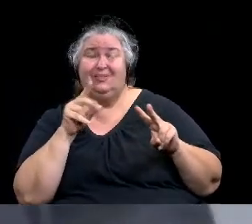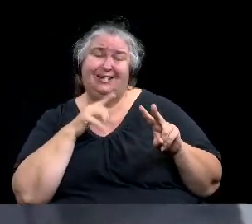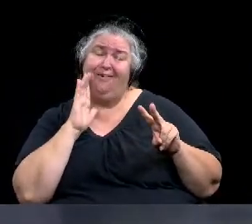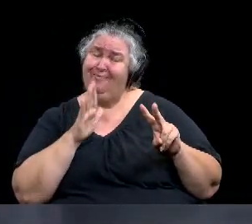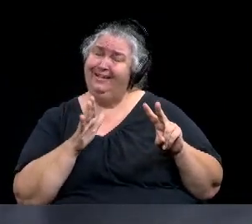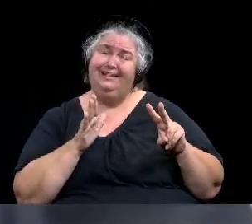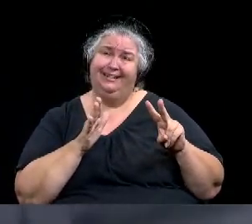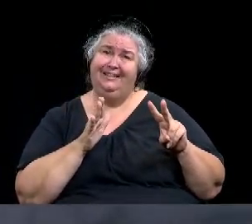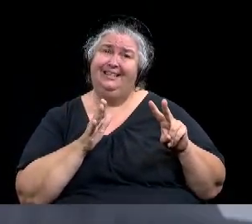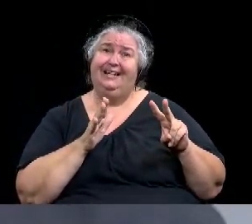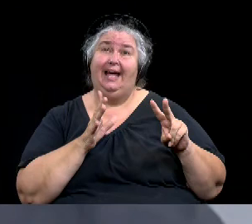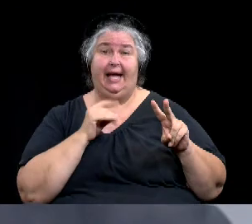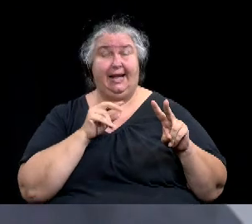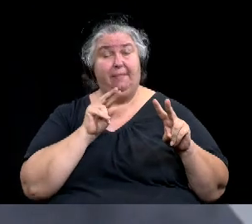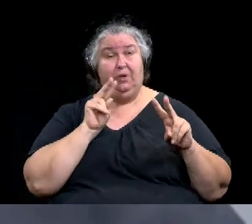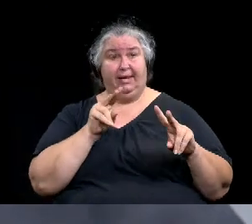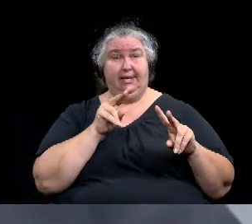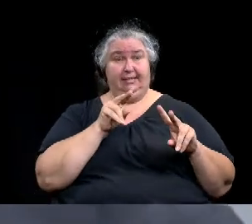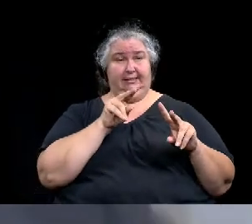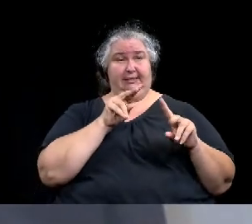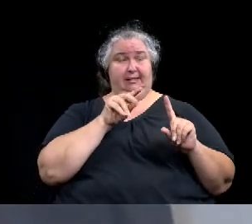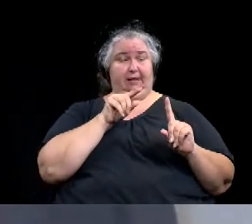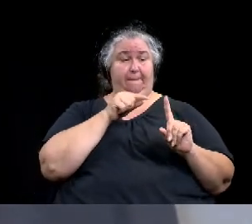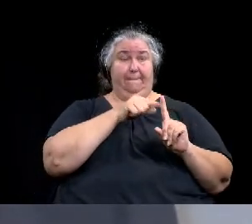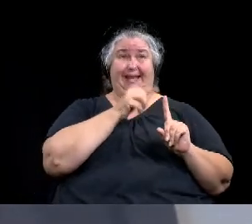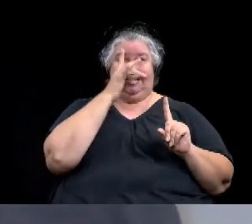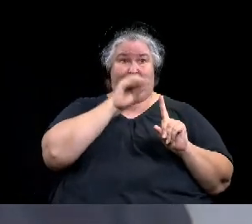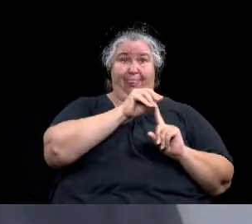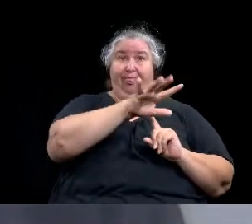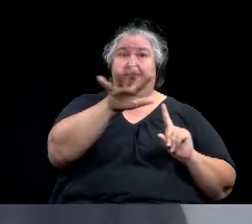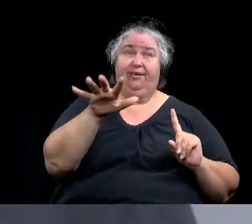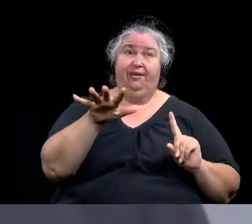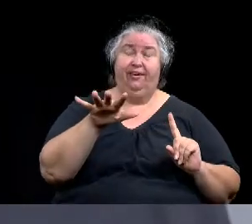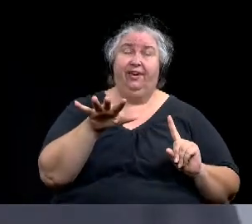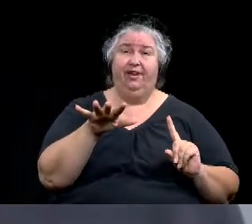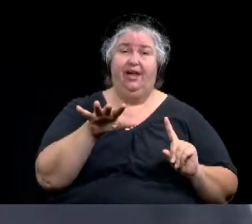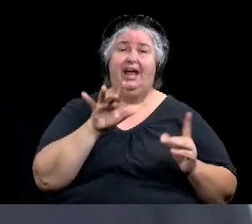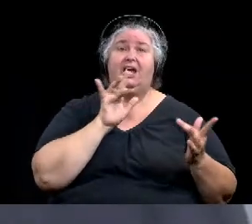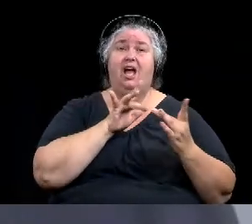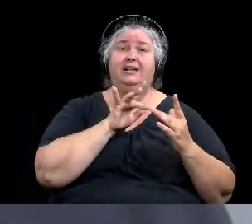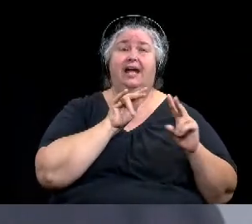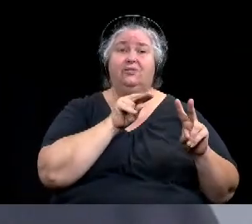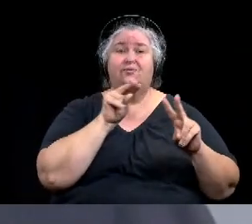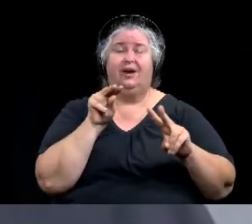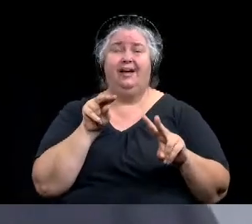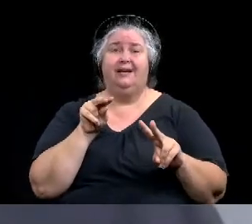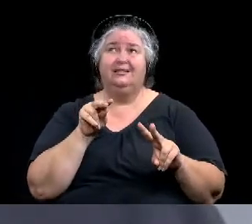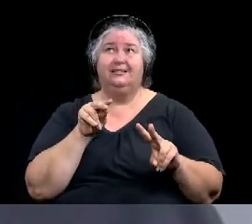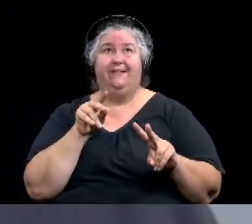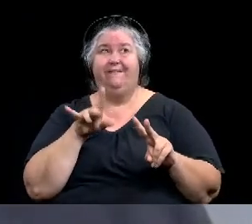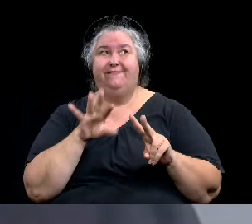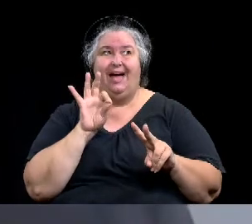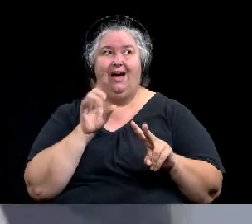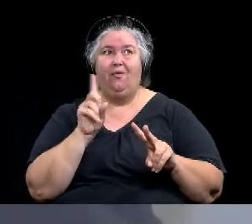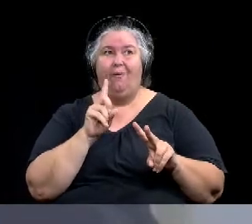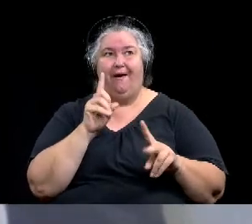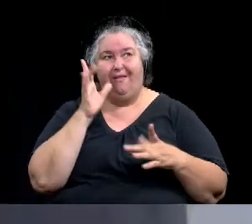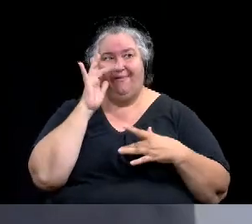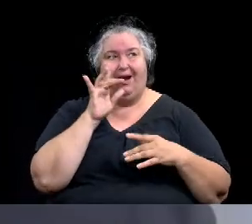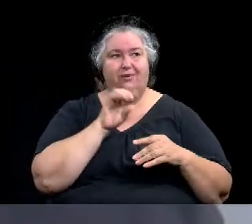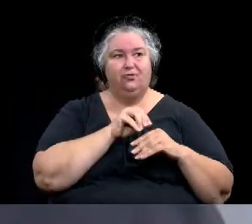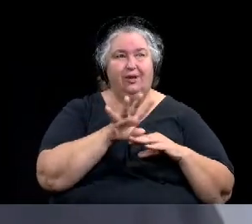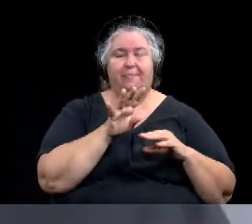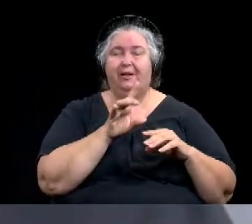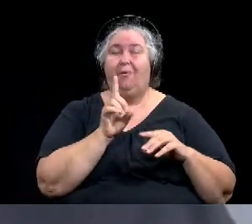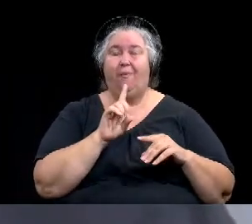the contact tracing information. I know it's a real tough thing to try to find out where the virus was transmitted and those kind of things. But